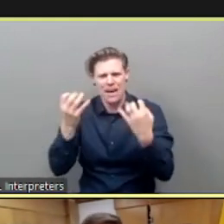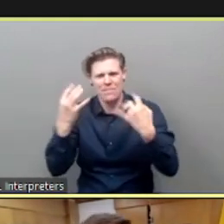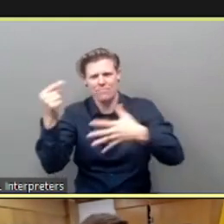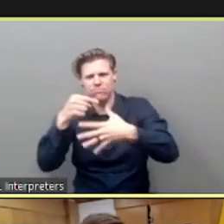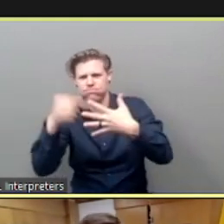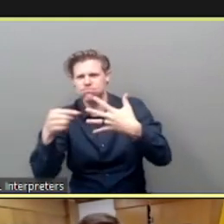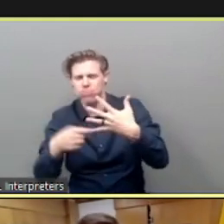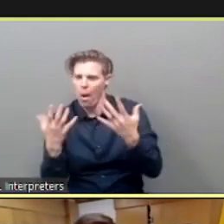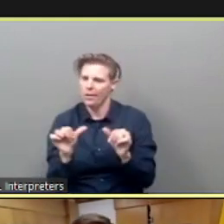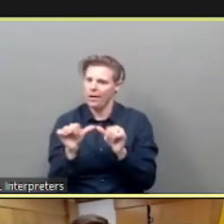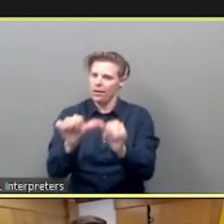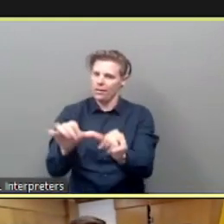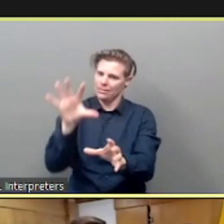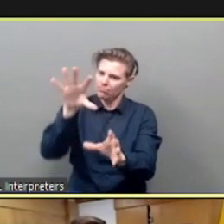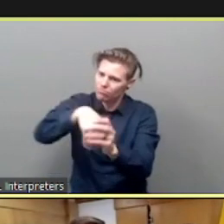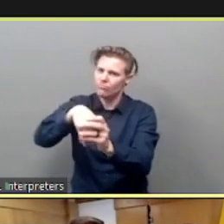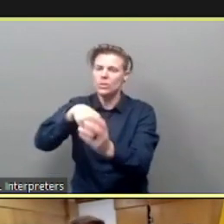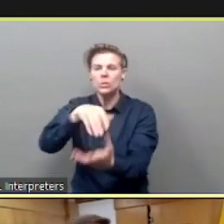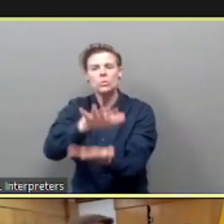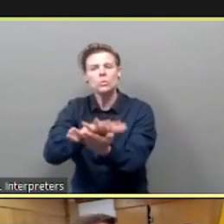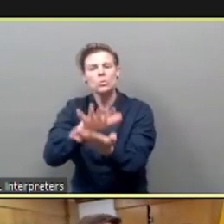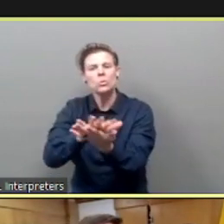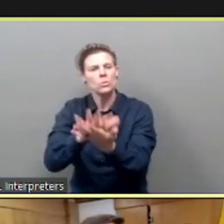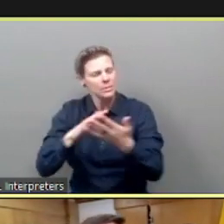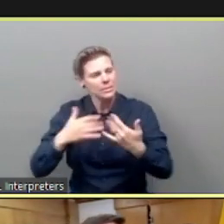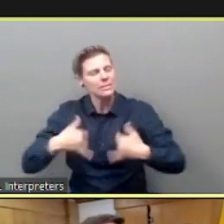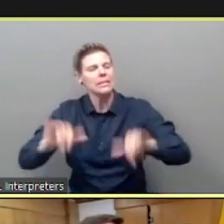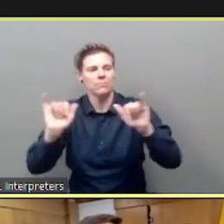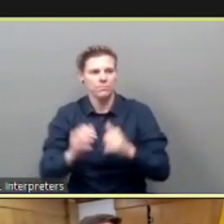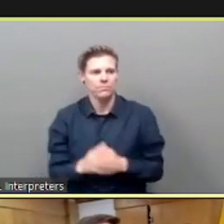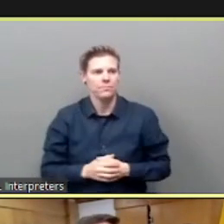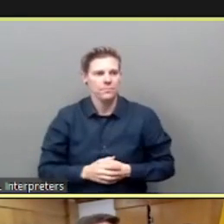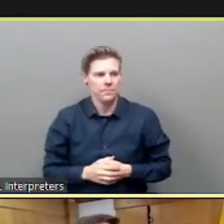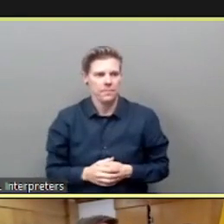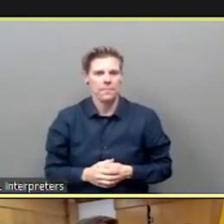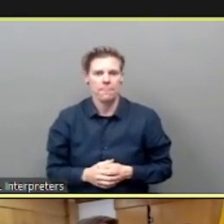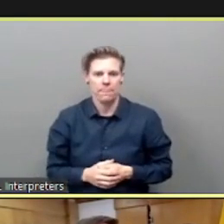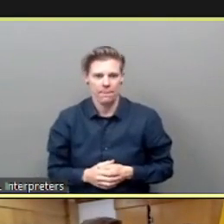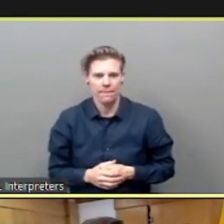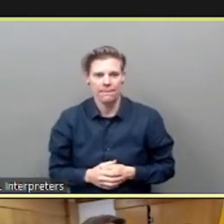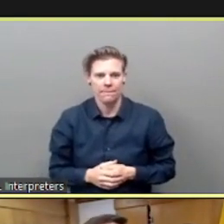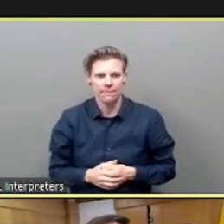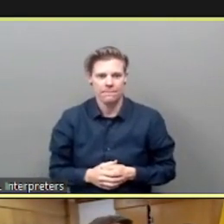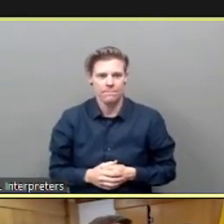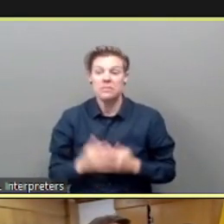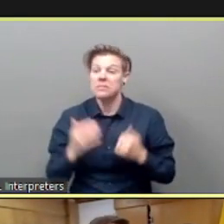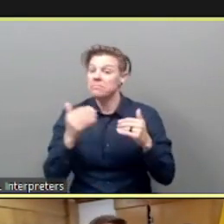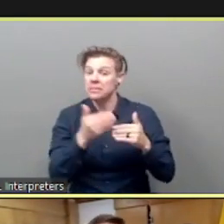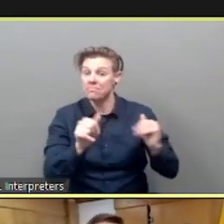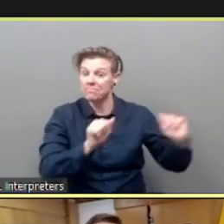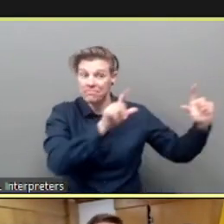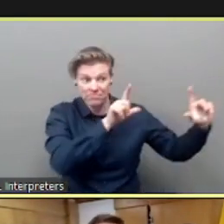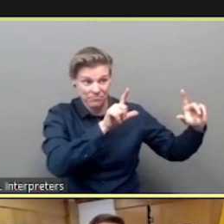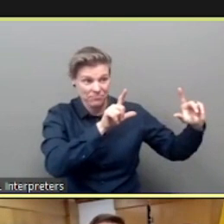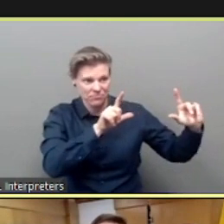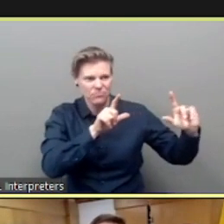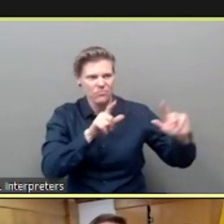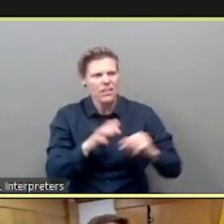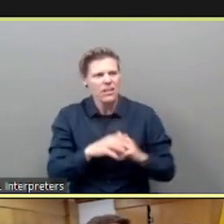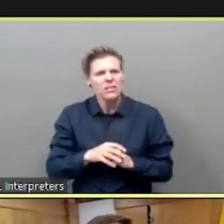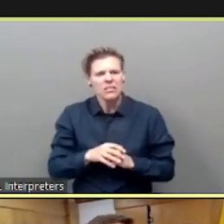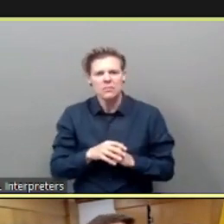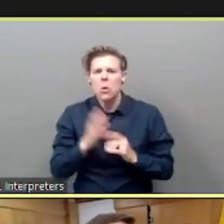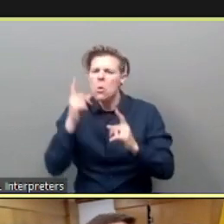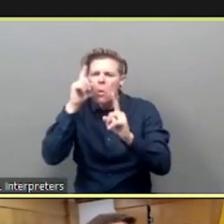so exciting for kids. On the next slide, it gives us a quick summary of the goals. So as I've